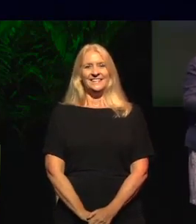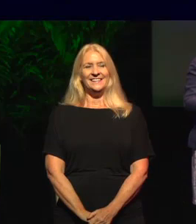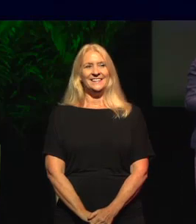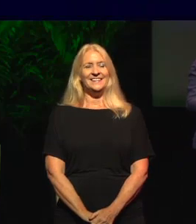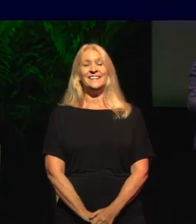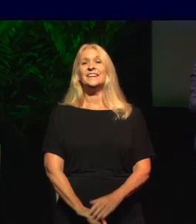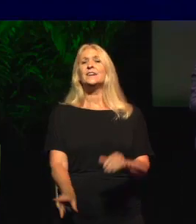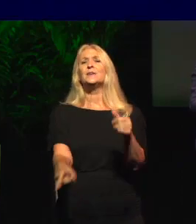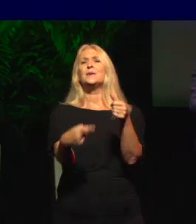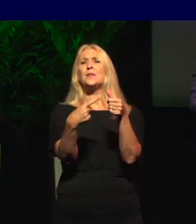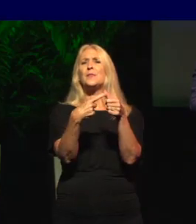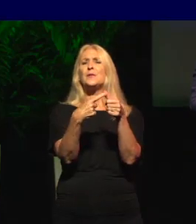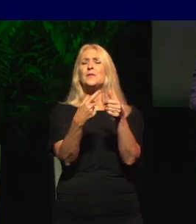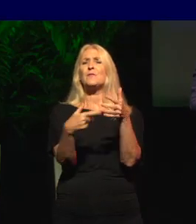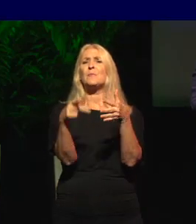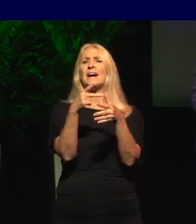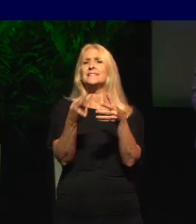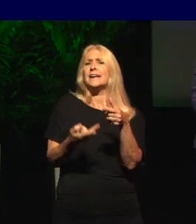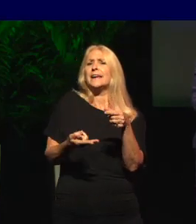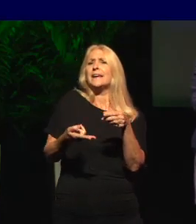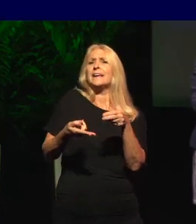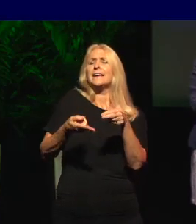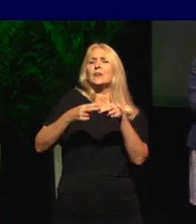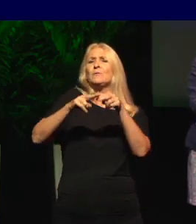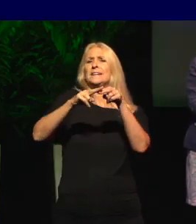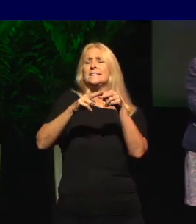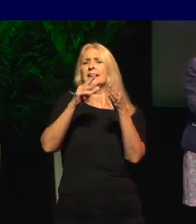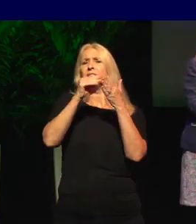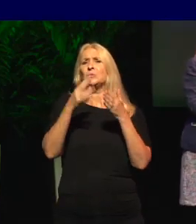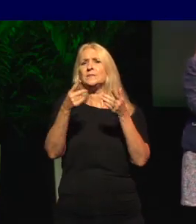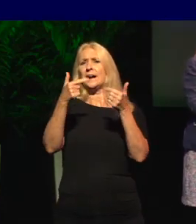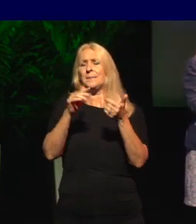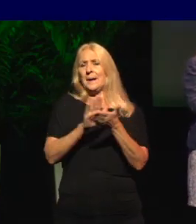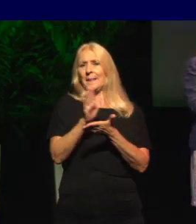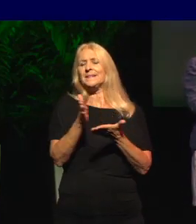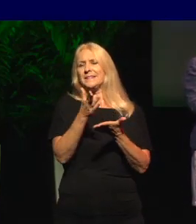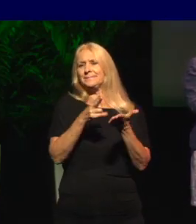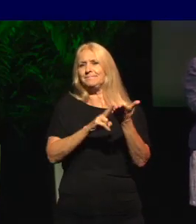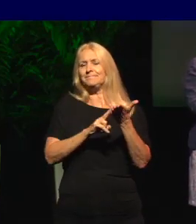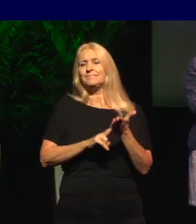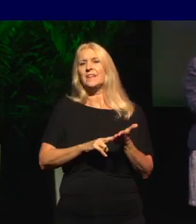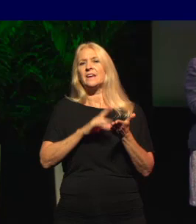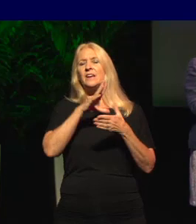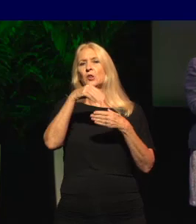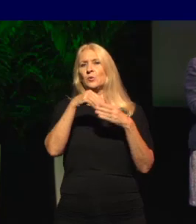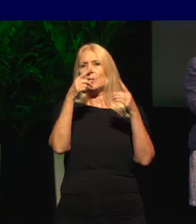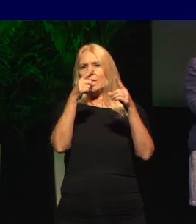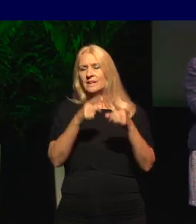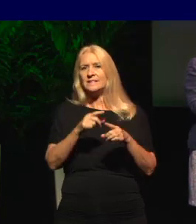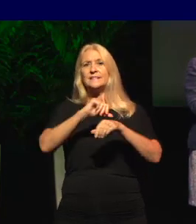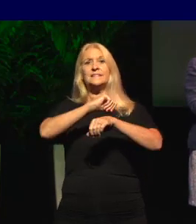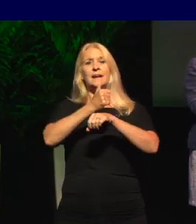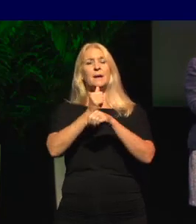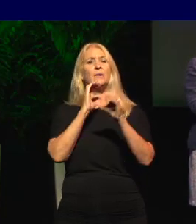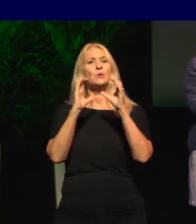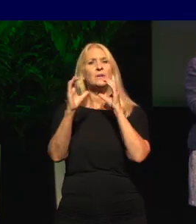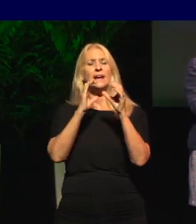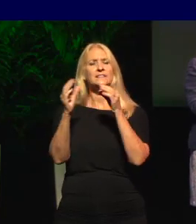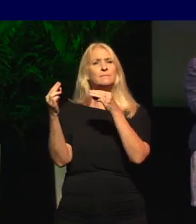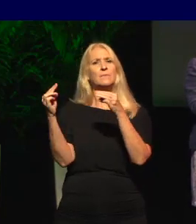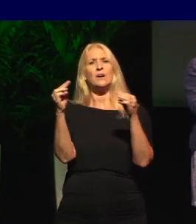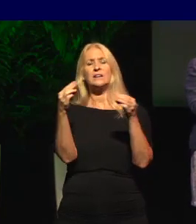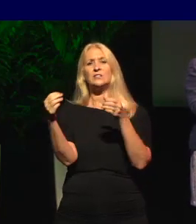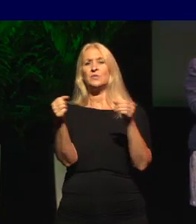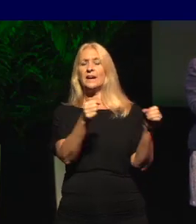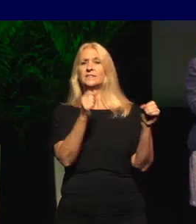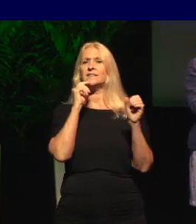The first priority, increasing enrollment, includes the following goals: to implement communications and marketing strategies that highlight the value